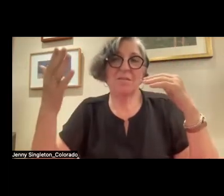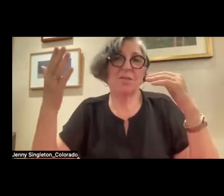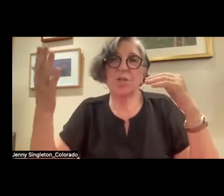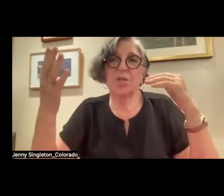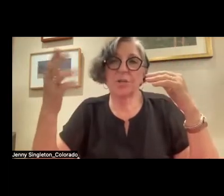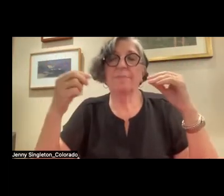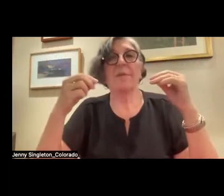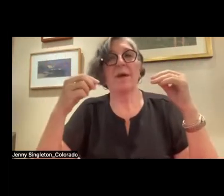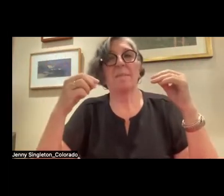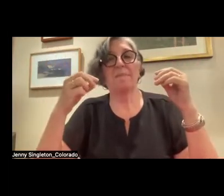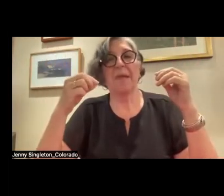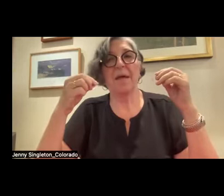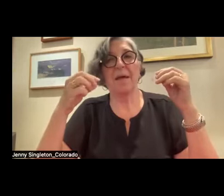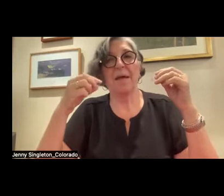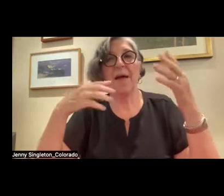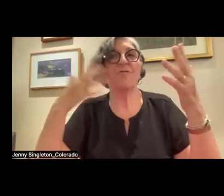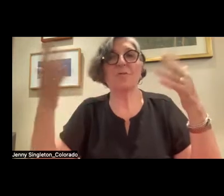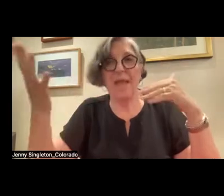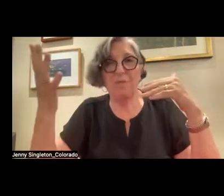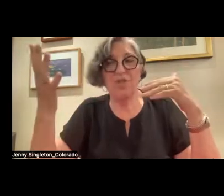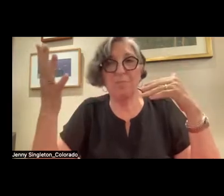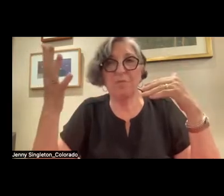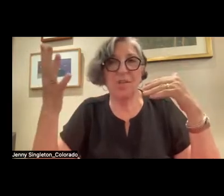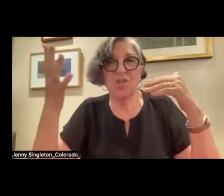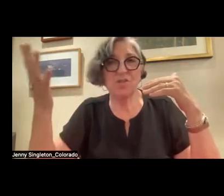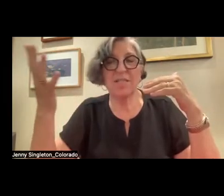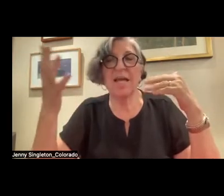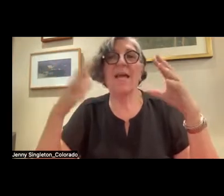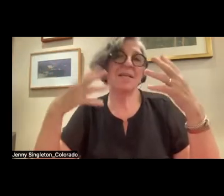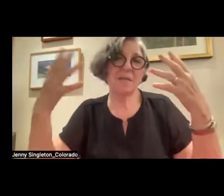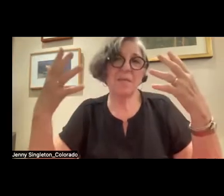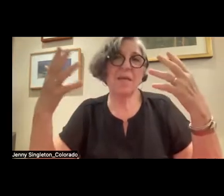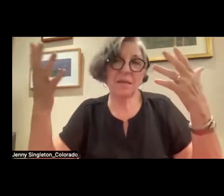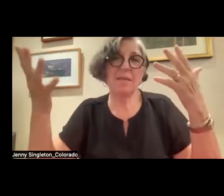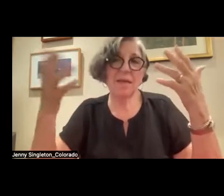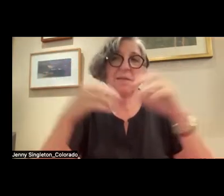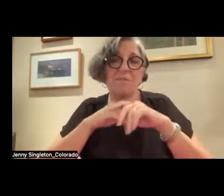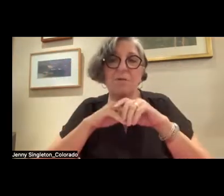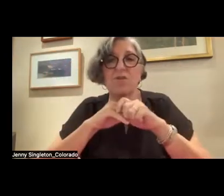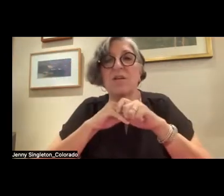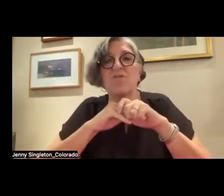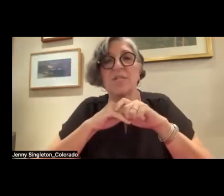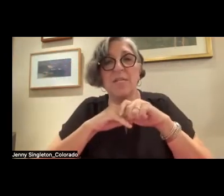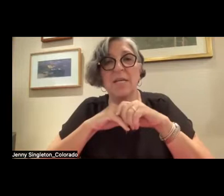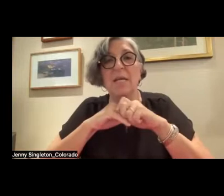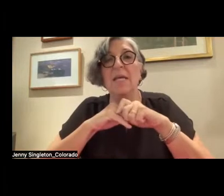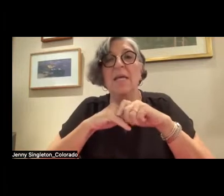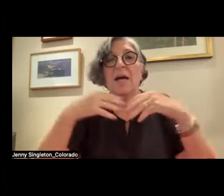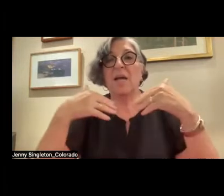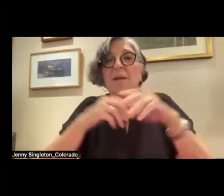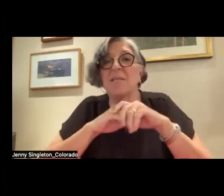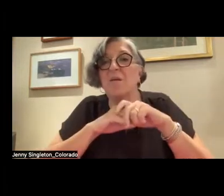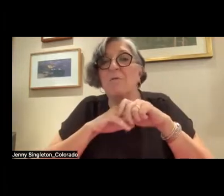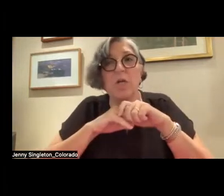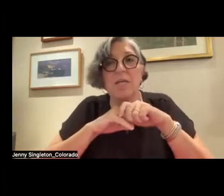late learner after language deprivation or delay is something that folks are interested in.